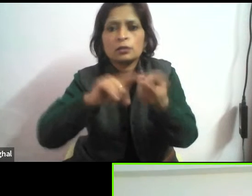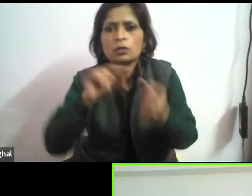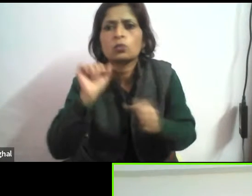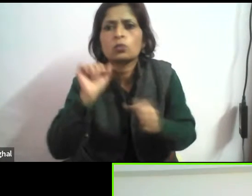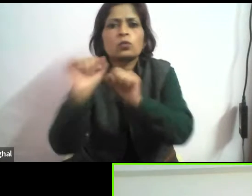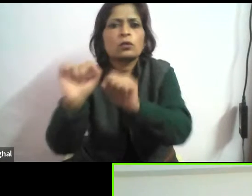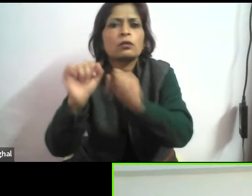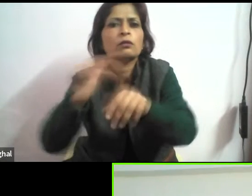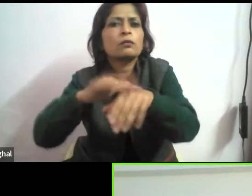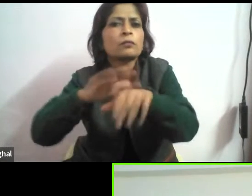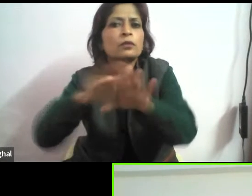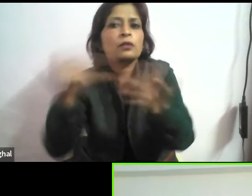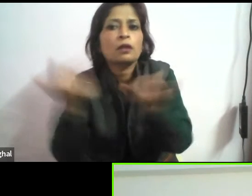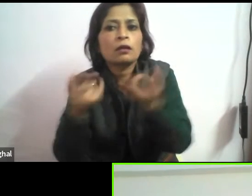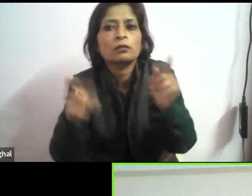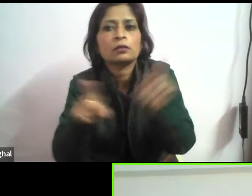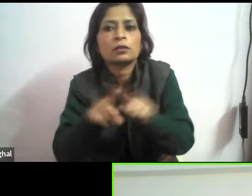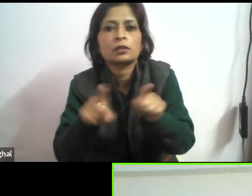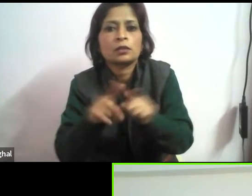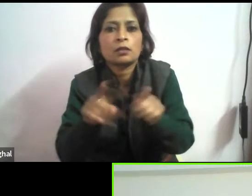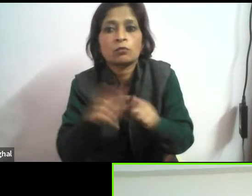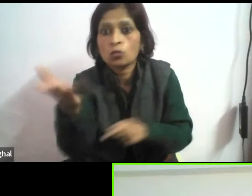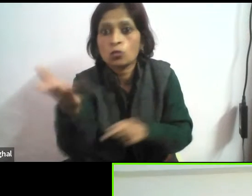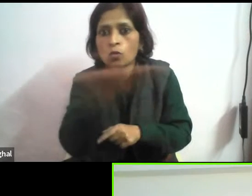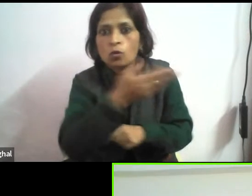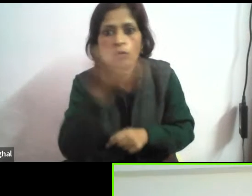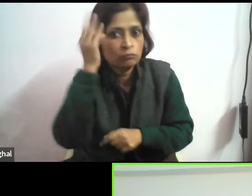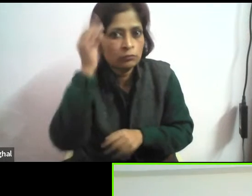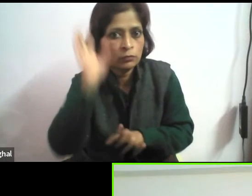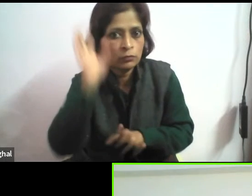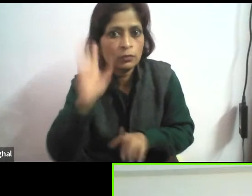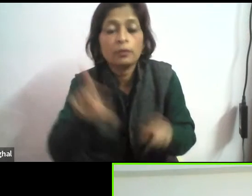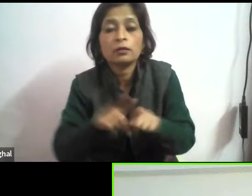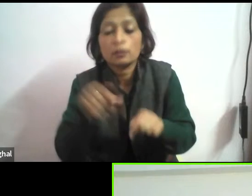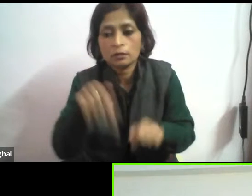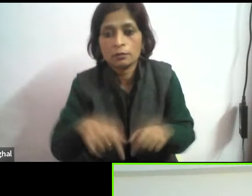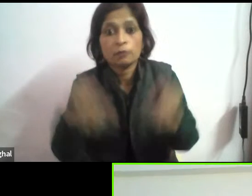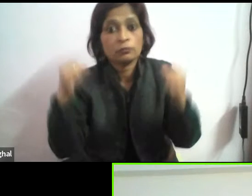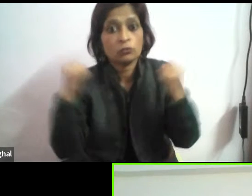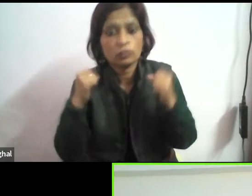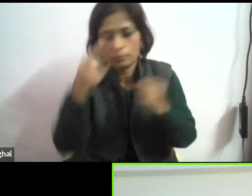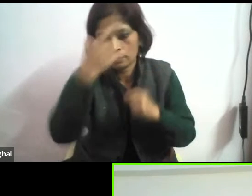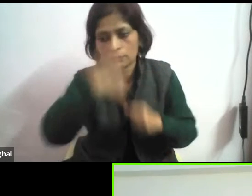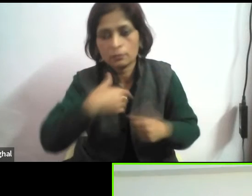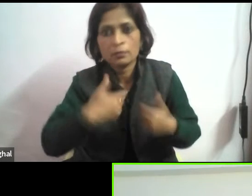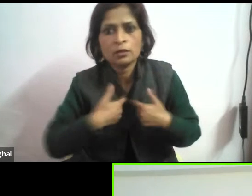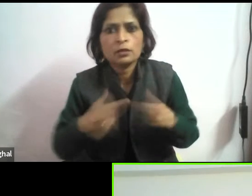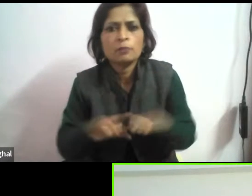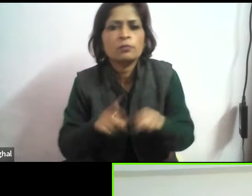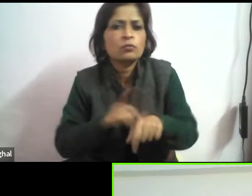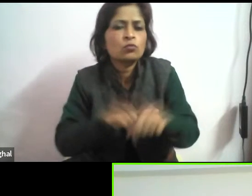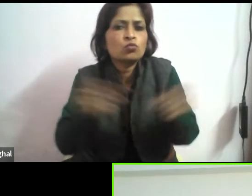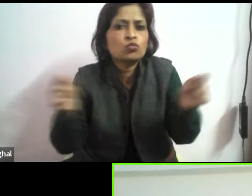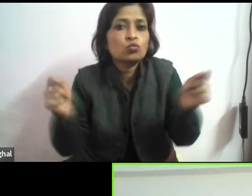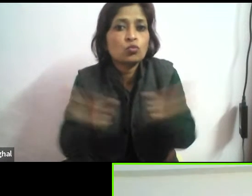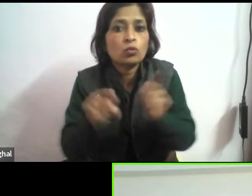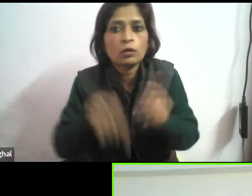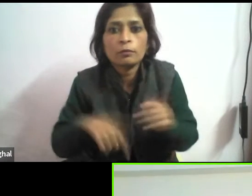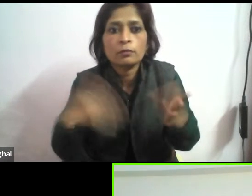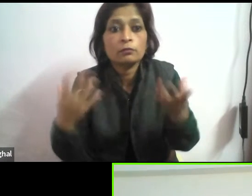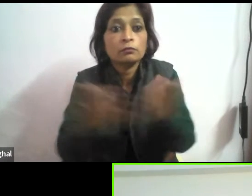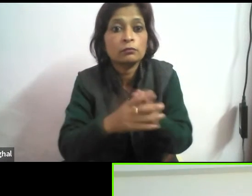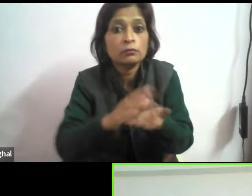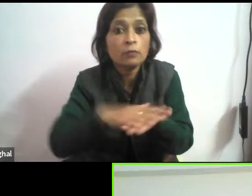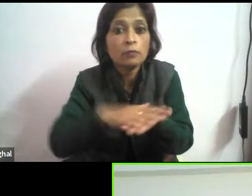experiences also, and you will know more. But if as a chairperson, I have to summarize what we have learned